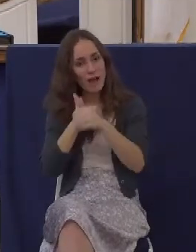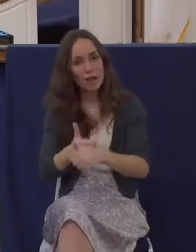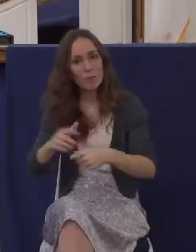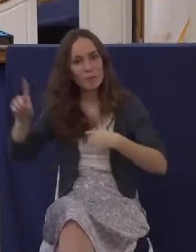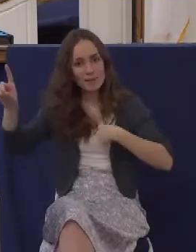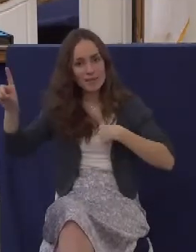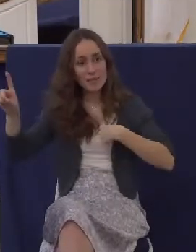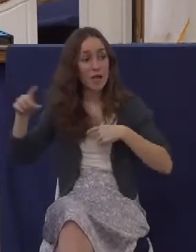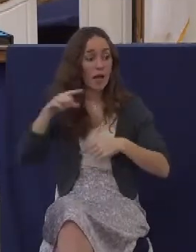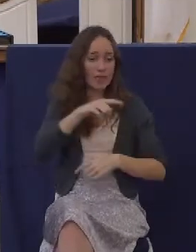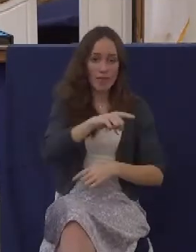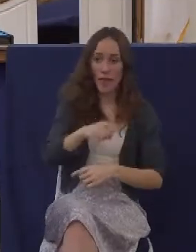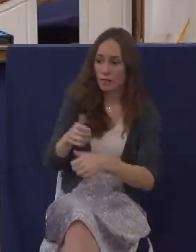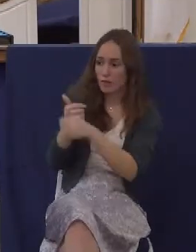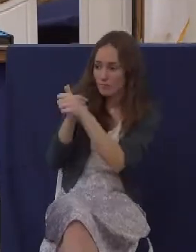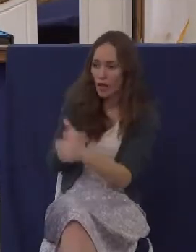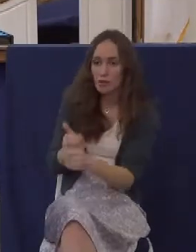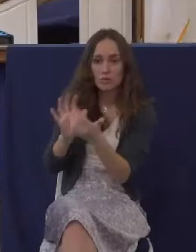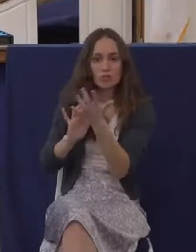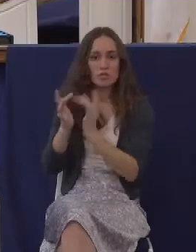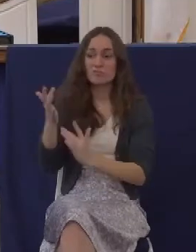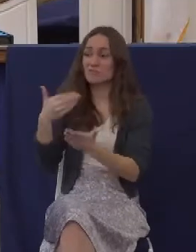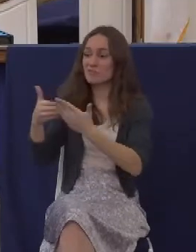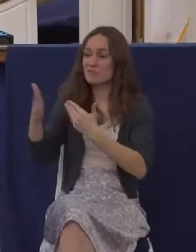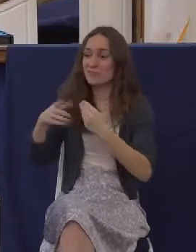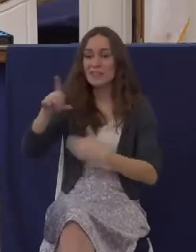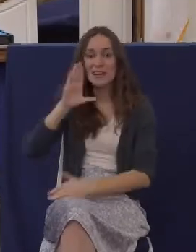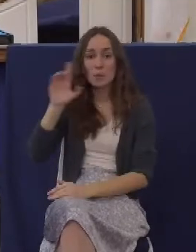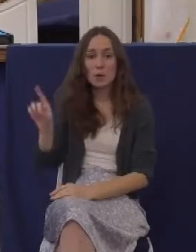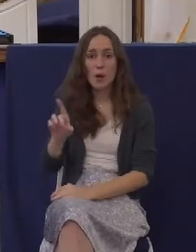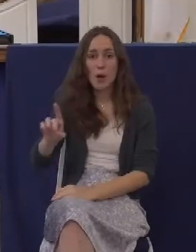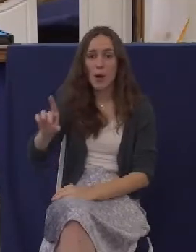they would follow him wherever he went. And Jesus would, as he